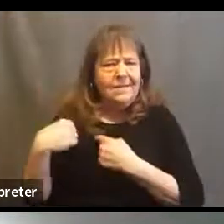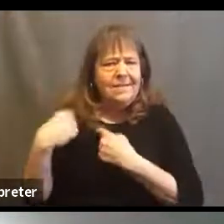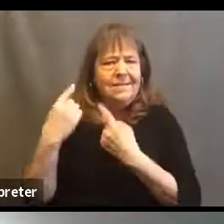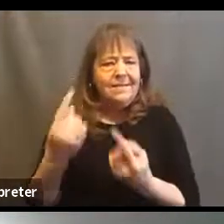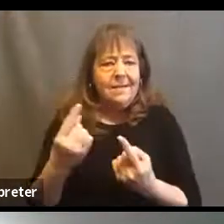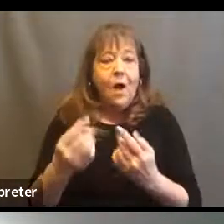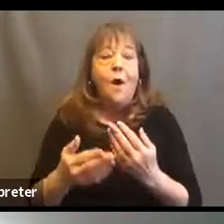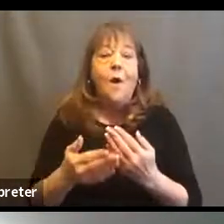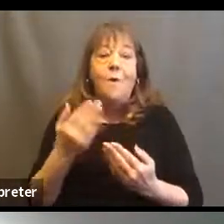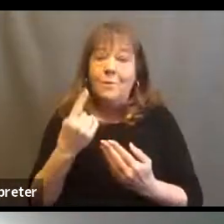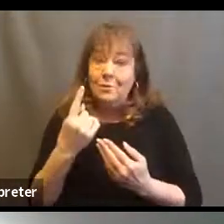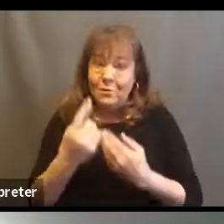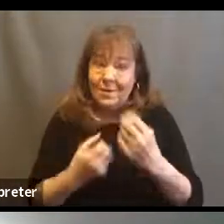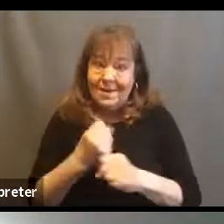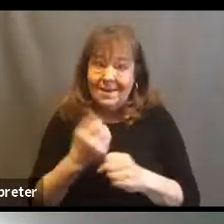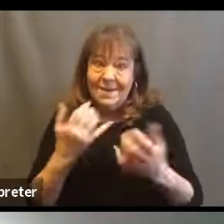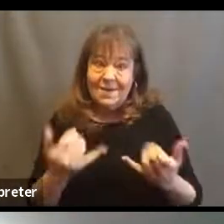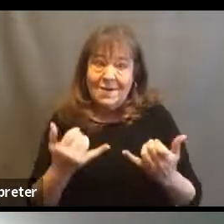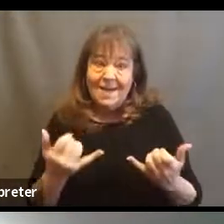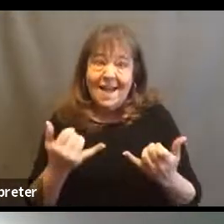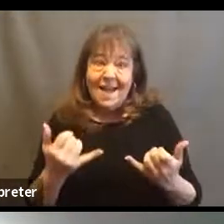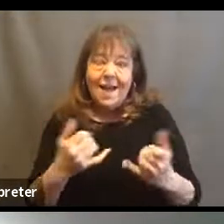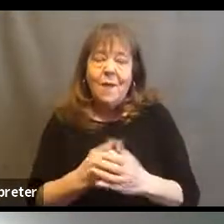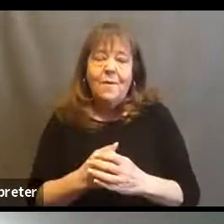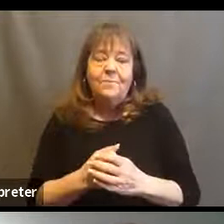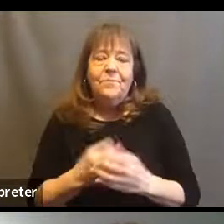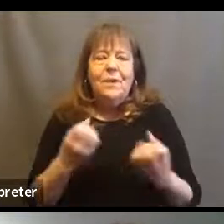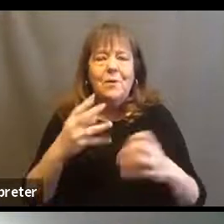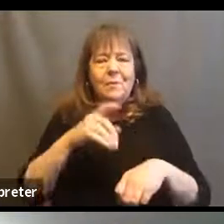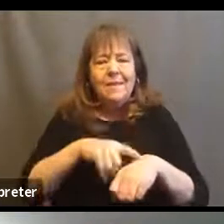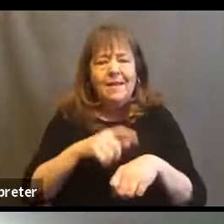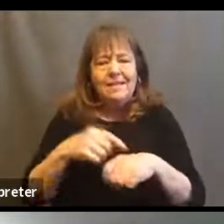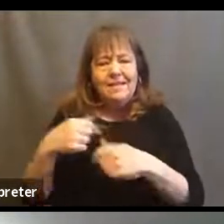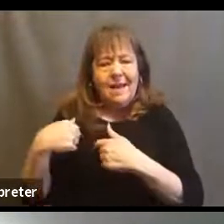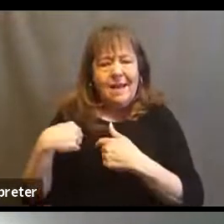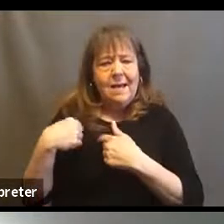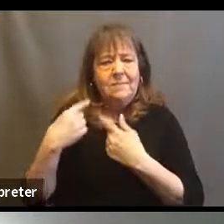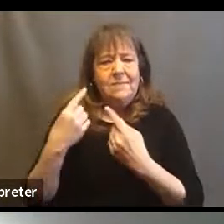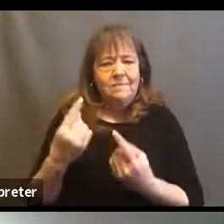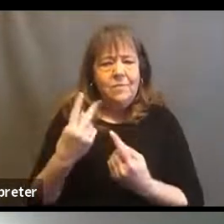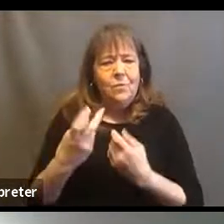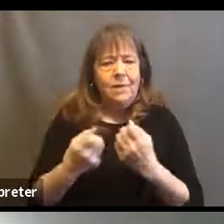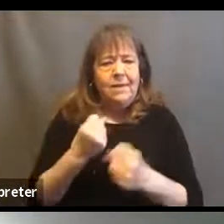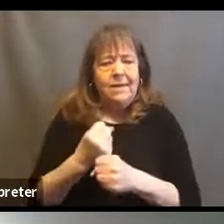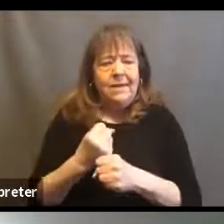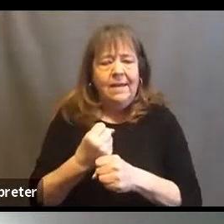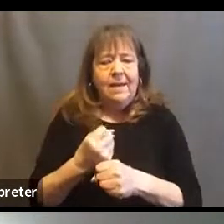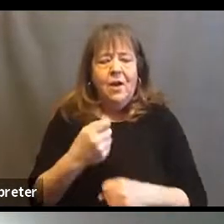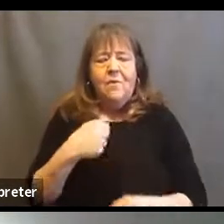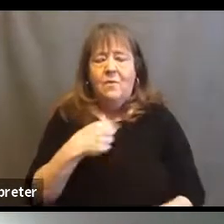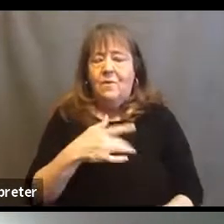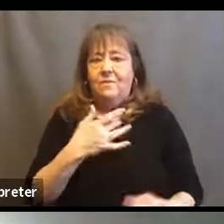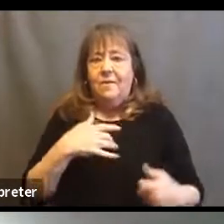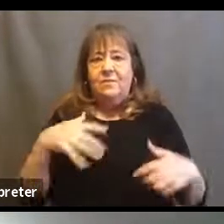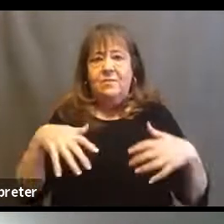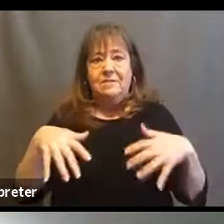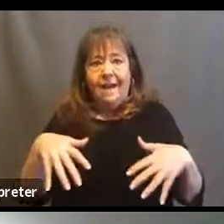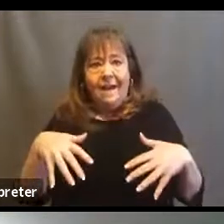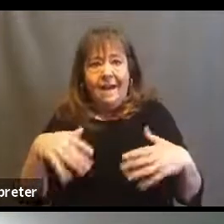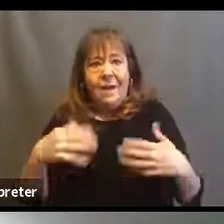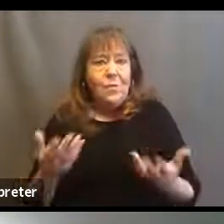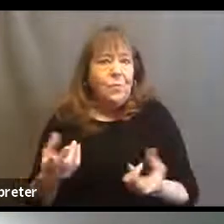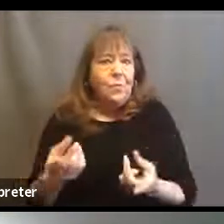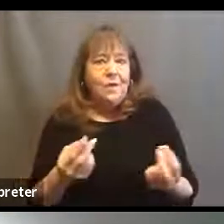on our 1-year anniversary. And there have been many times in the last year where we've felt helpless to change what